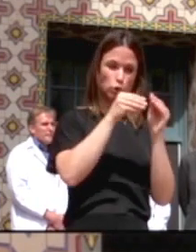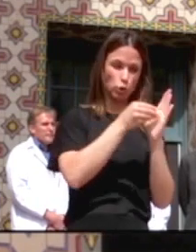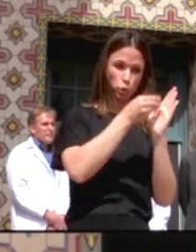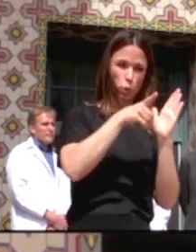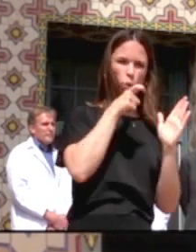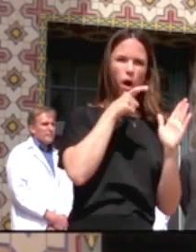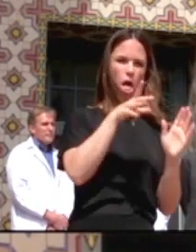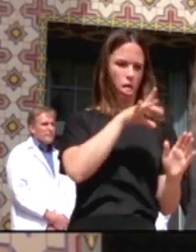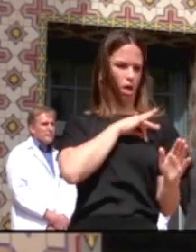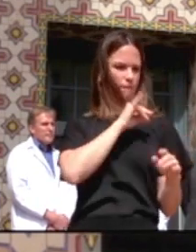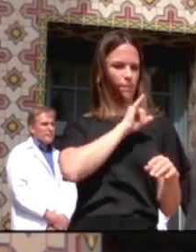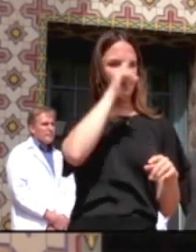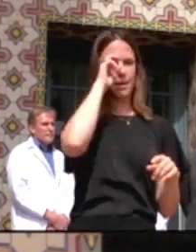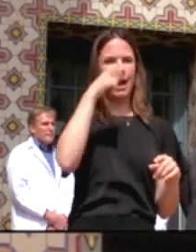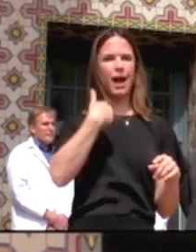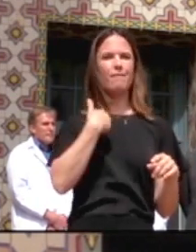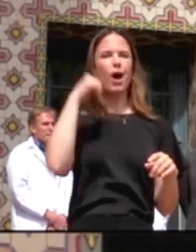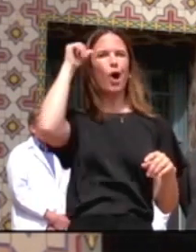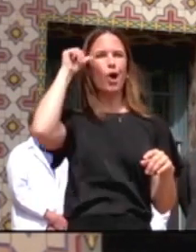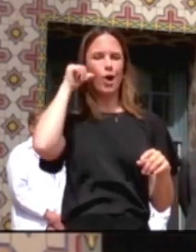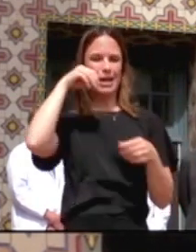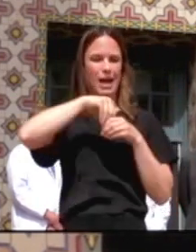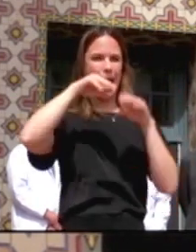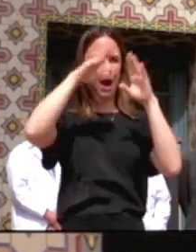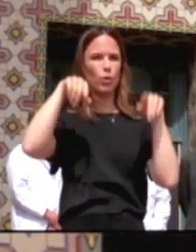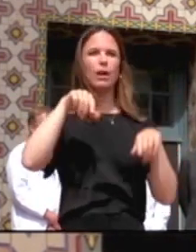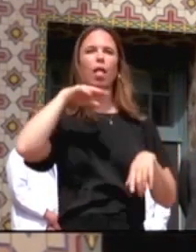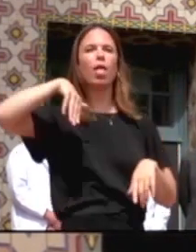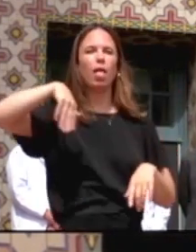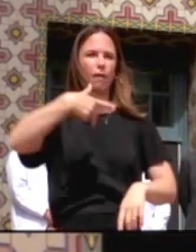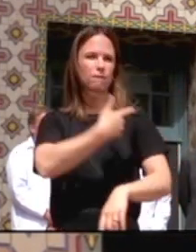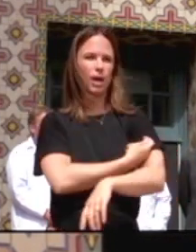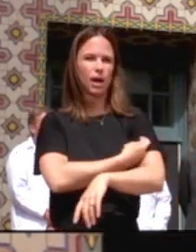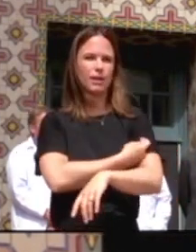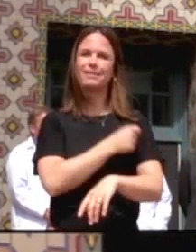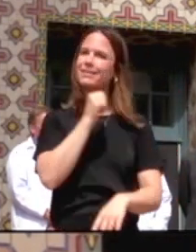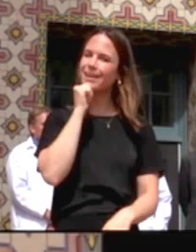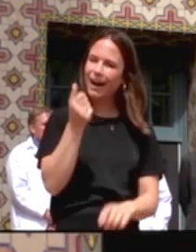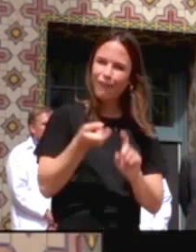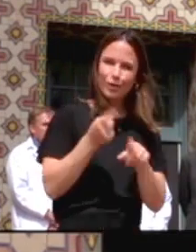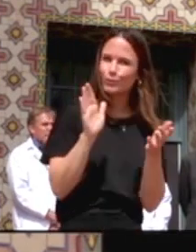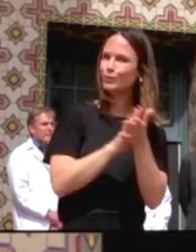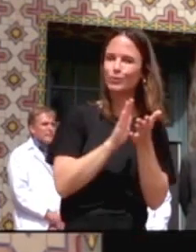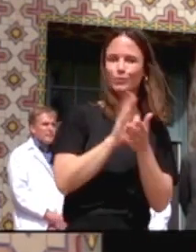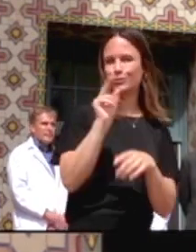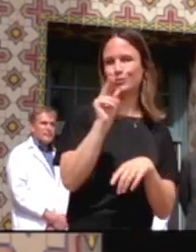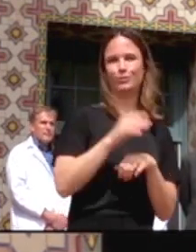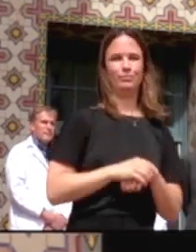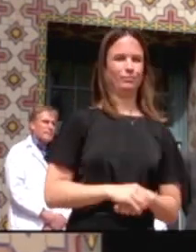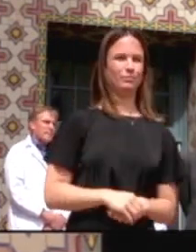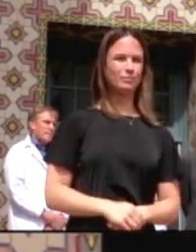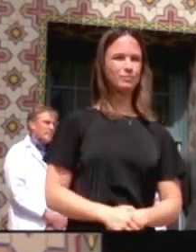done so because there have been unvaccinated adults within their household, not from being at school.